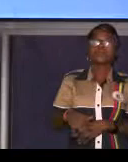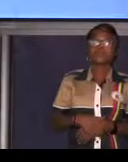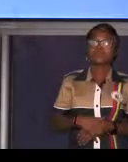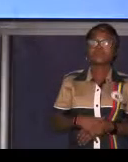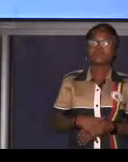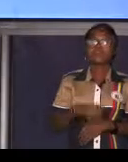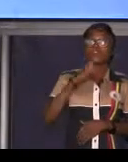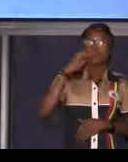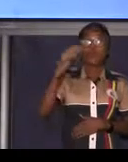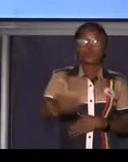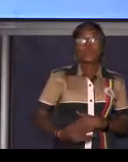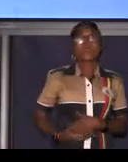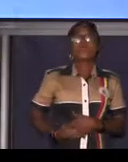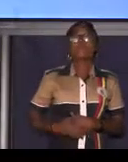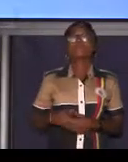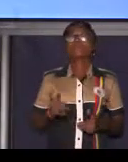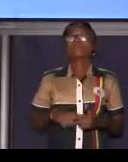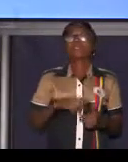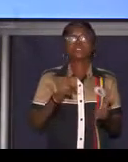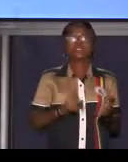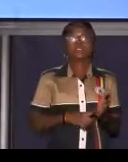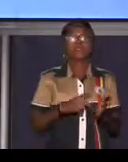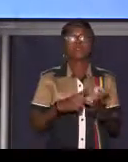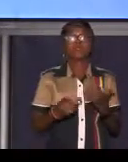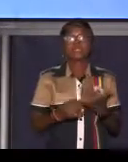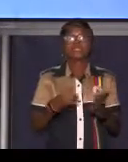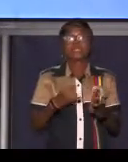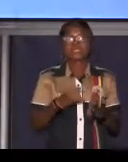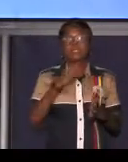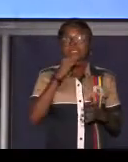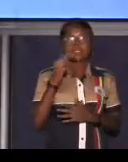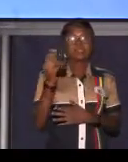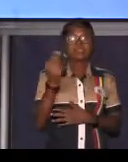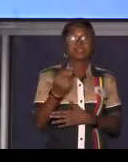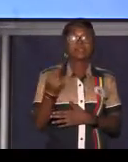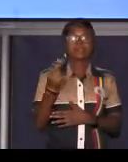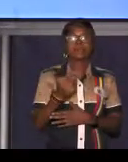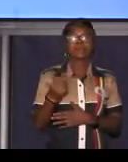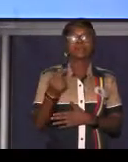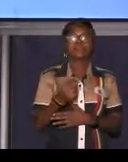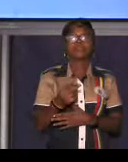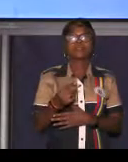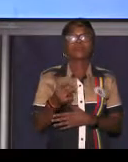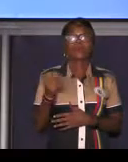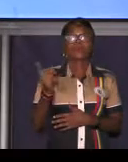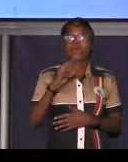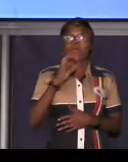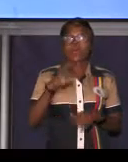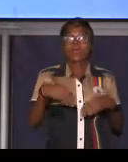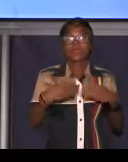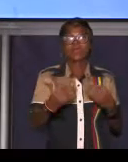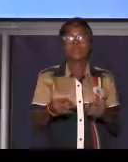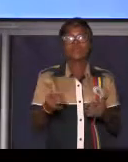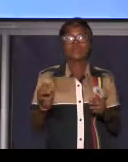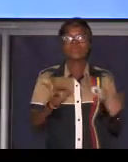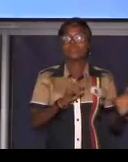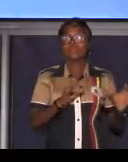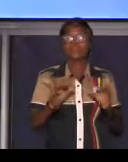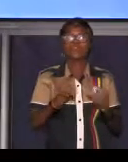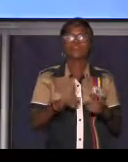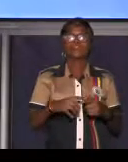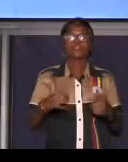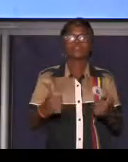Hello children, you are welcome to this segment of the program. It is Thursday Teasers, where I give